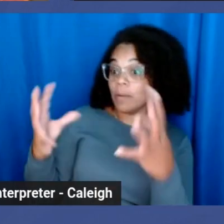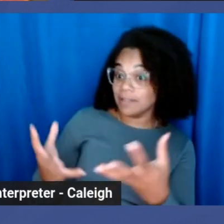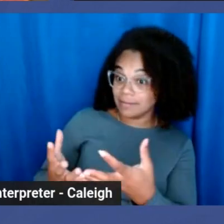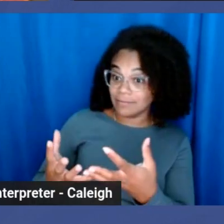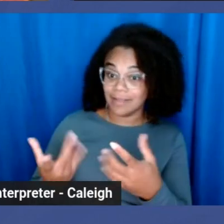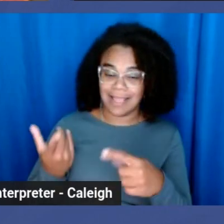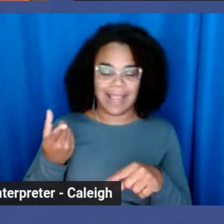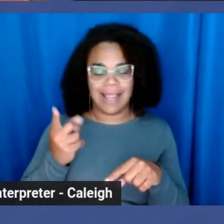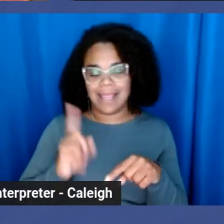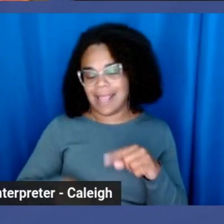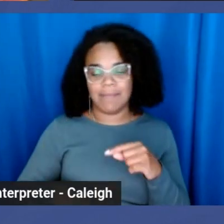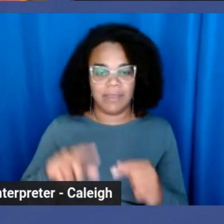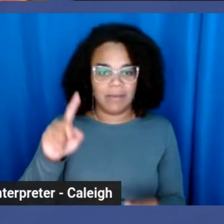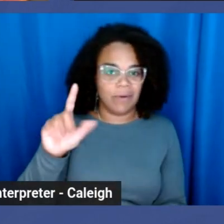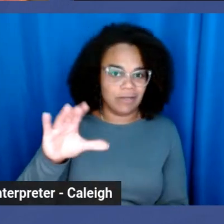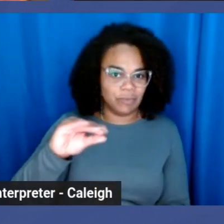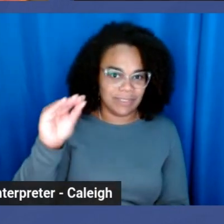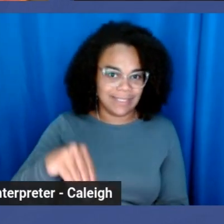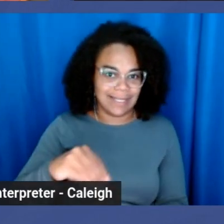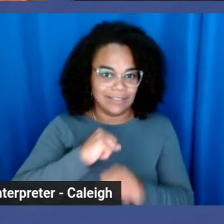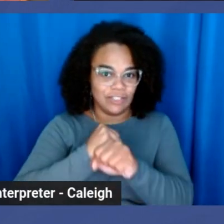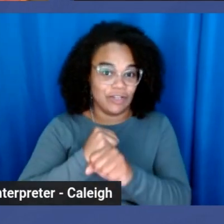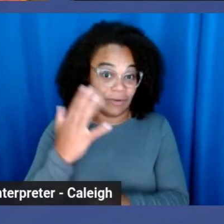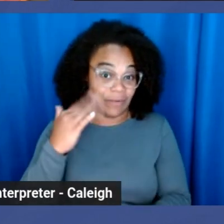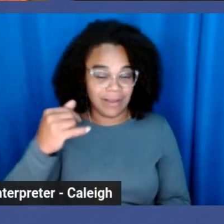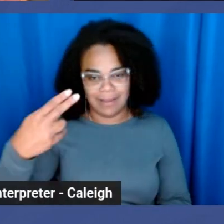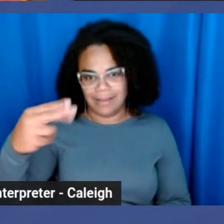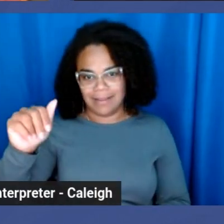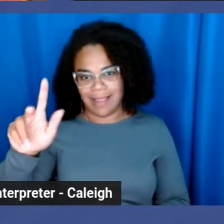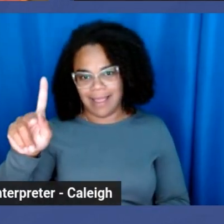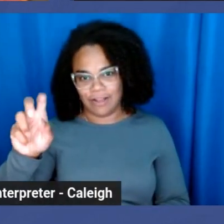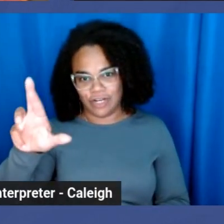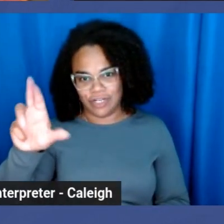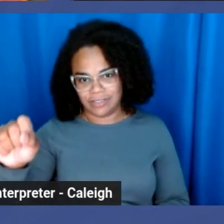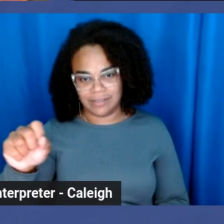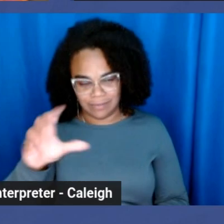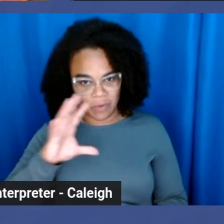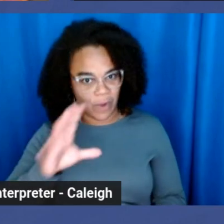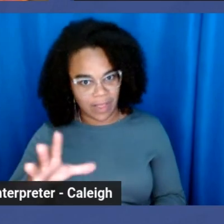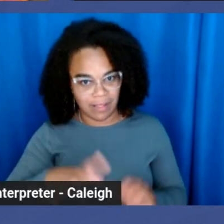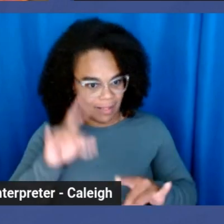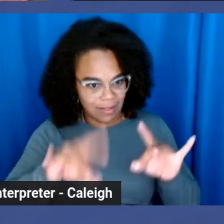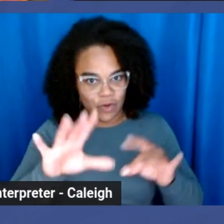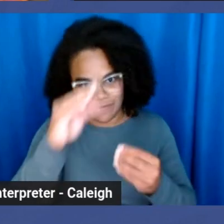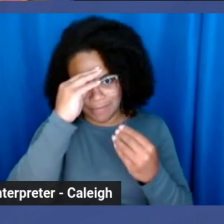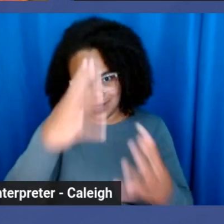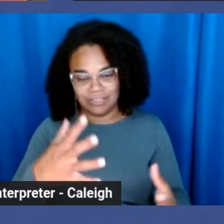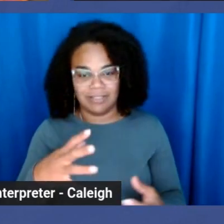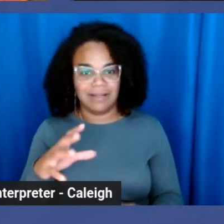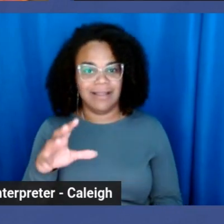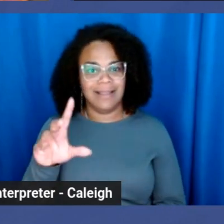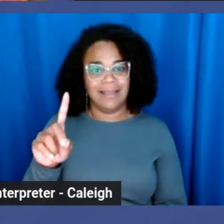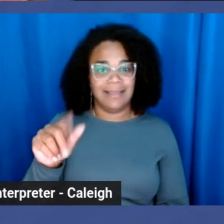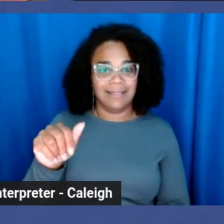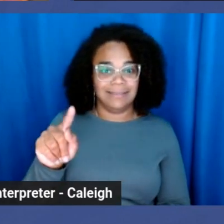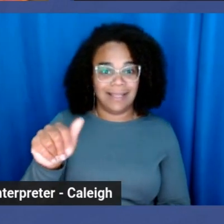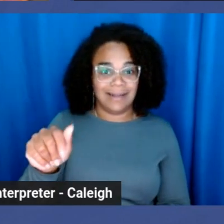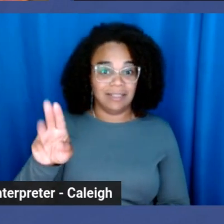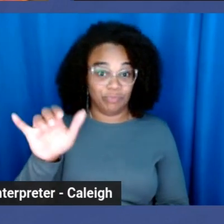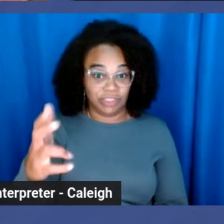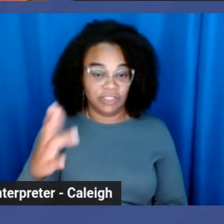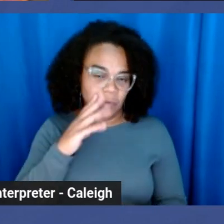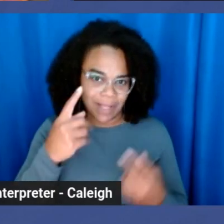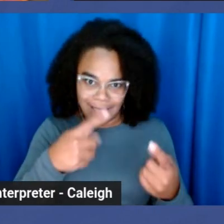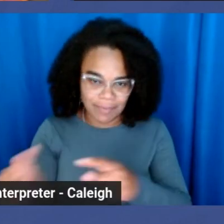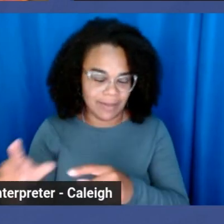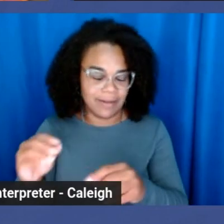100% secure because hackers will hack and data breaches occur. And there's tons of examples of people being